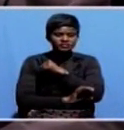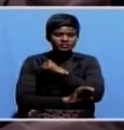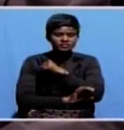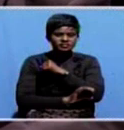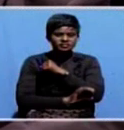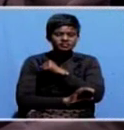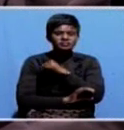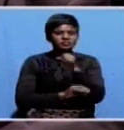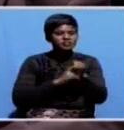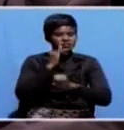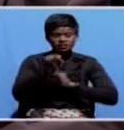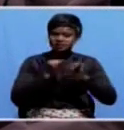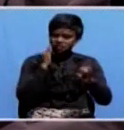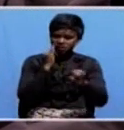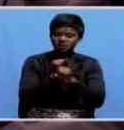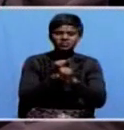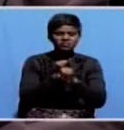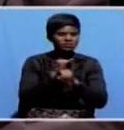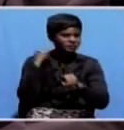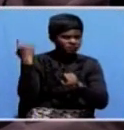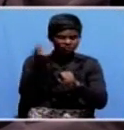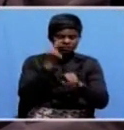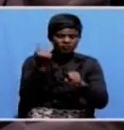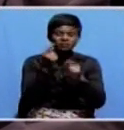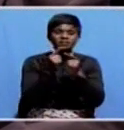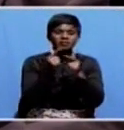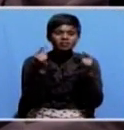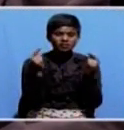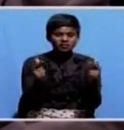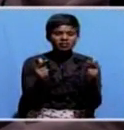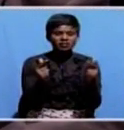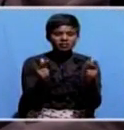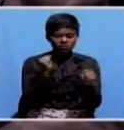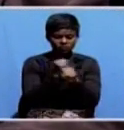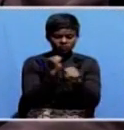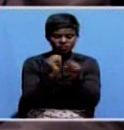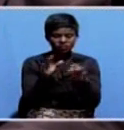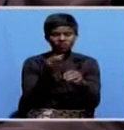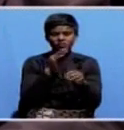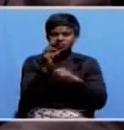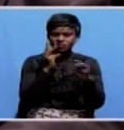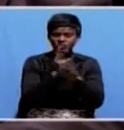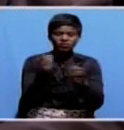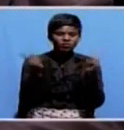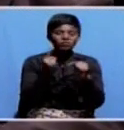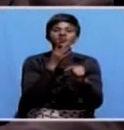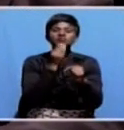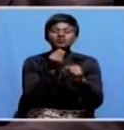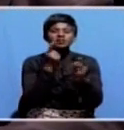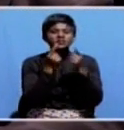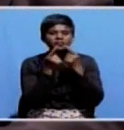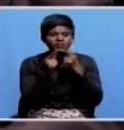to international acclaim, he was one of the greatest orators of the world. When Chilumba spoke, whether it was